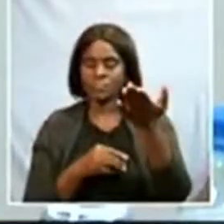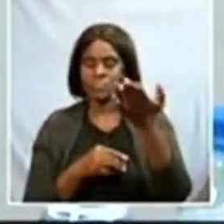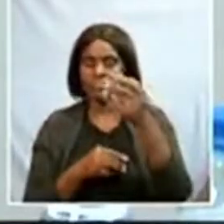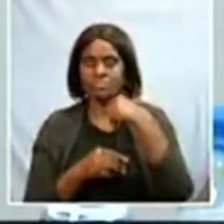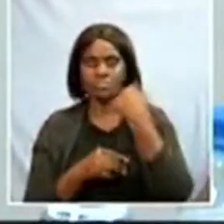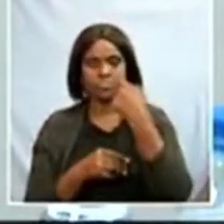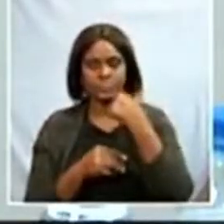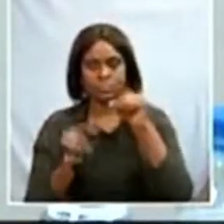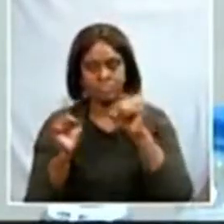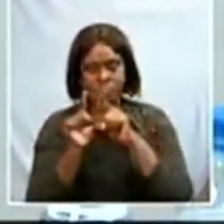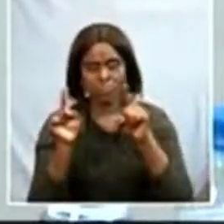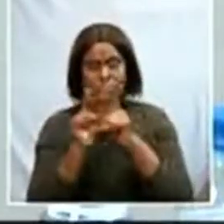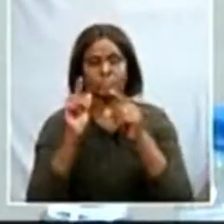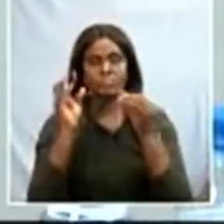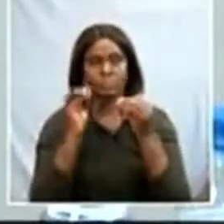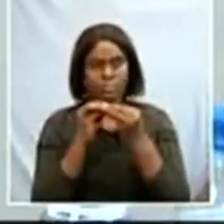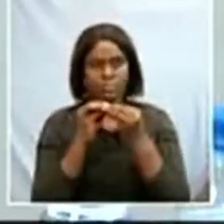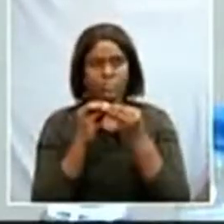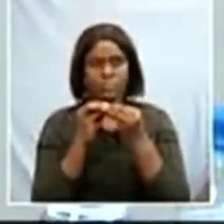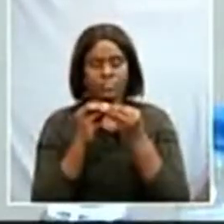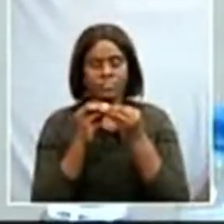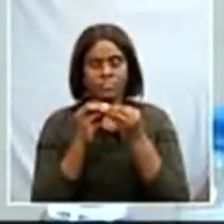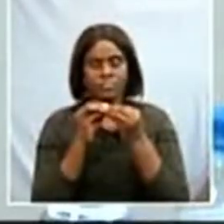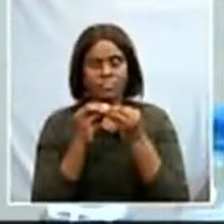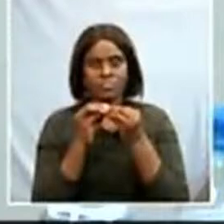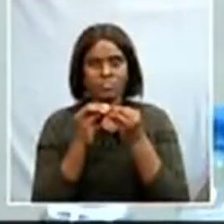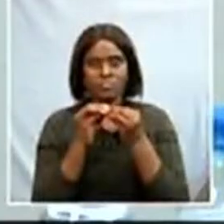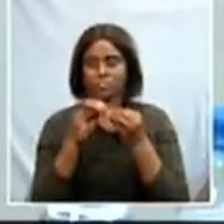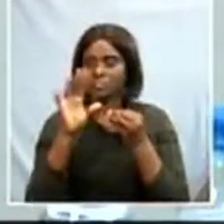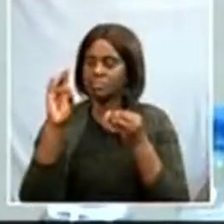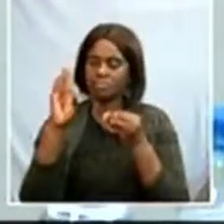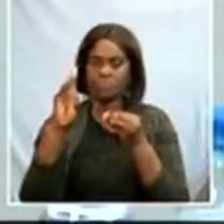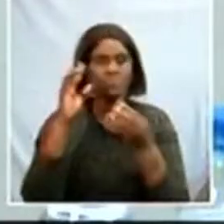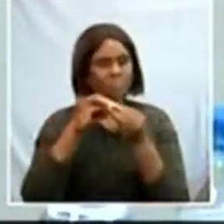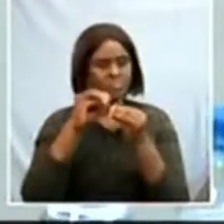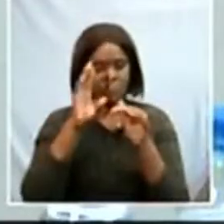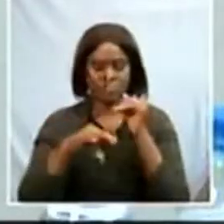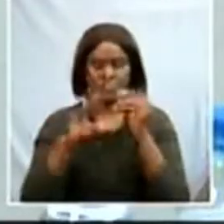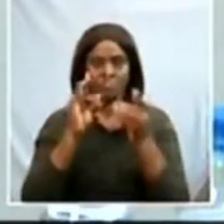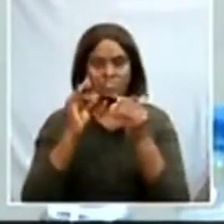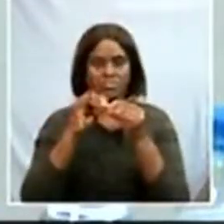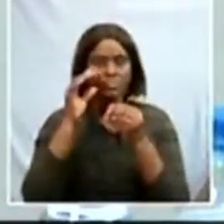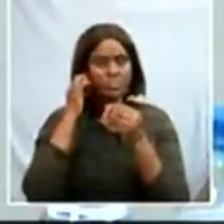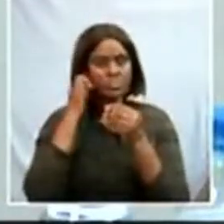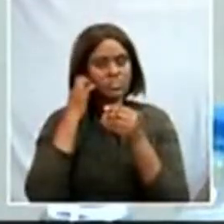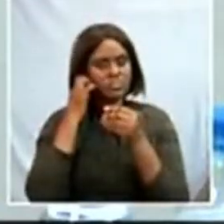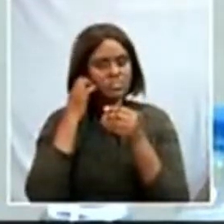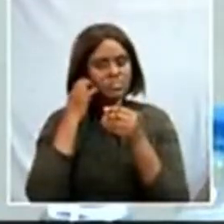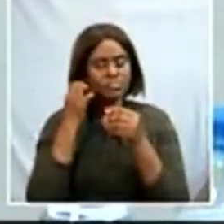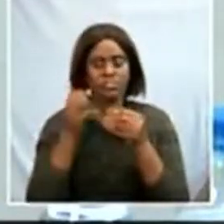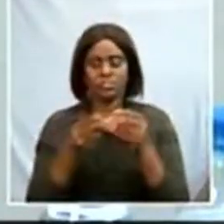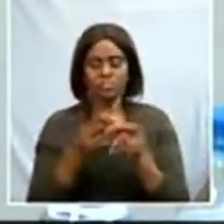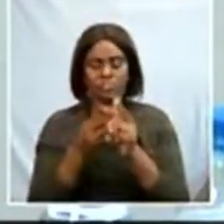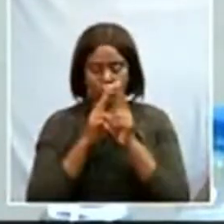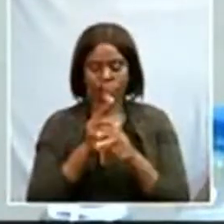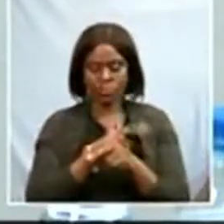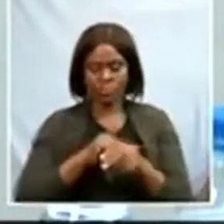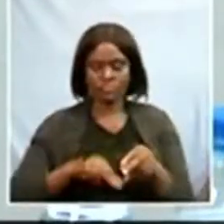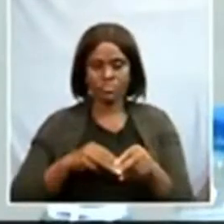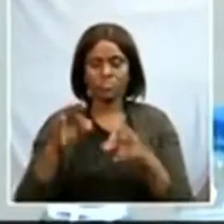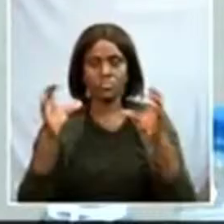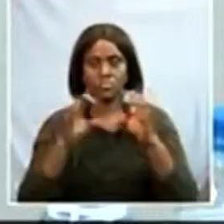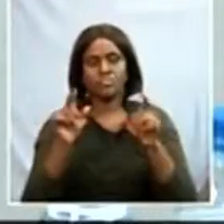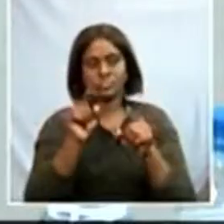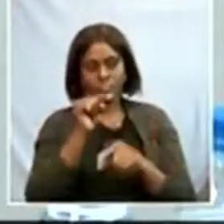are more than 7. The honorable members of the committee